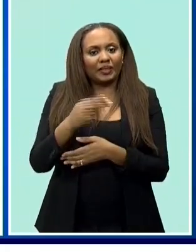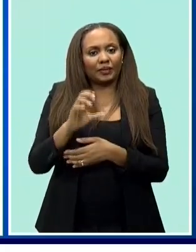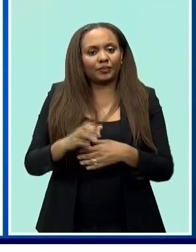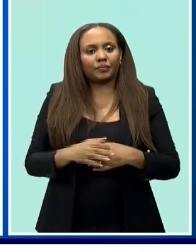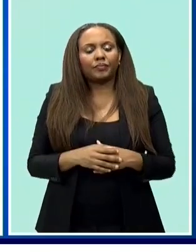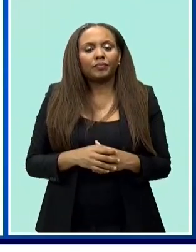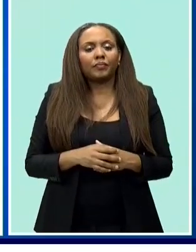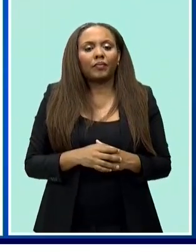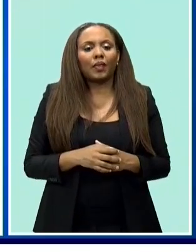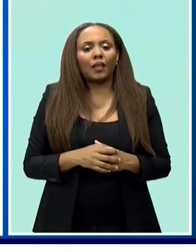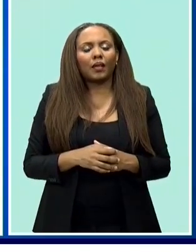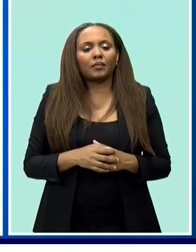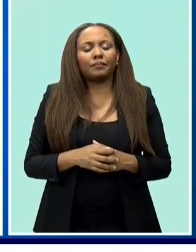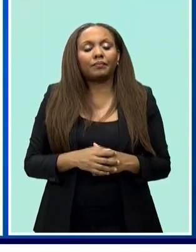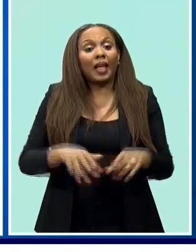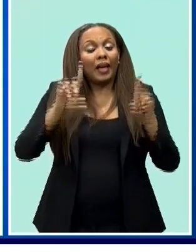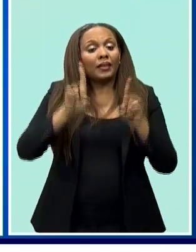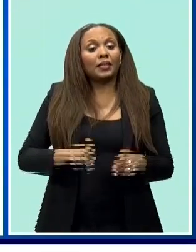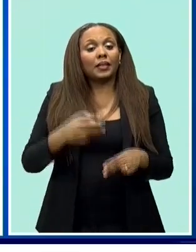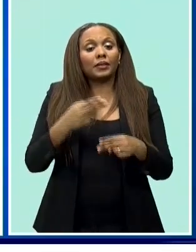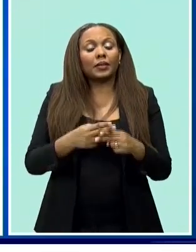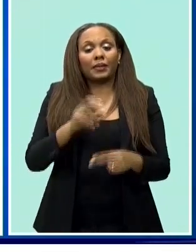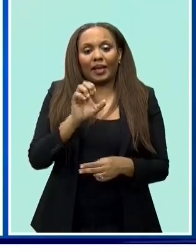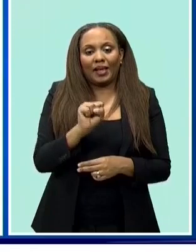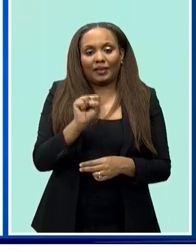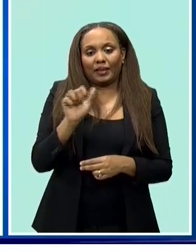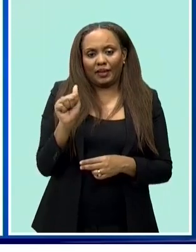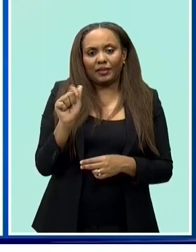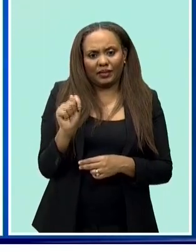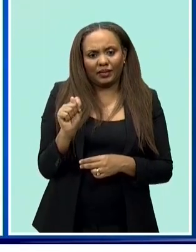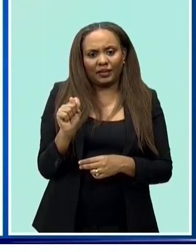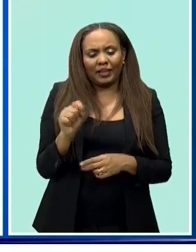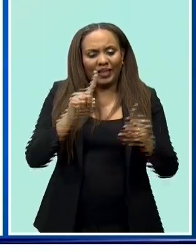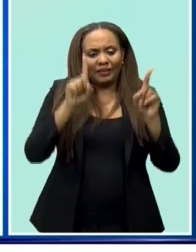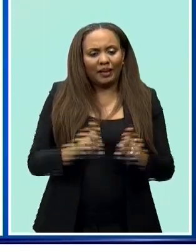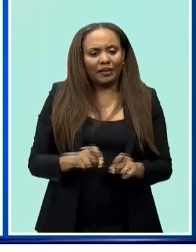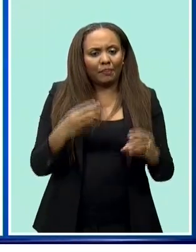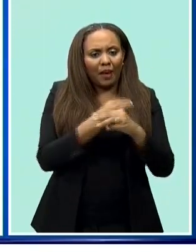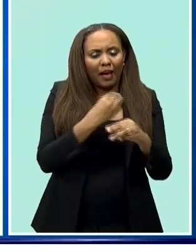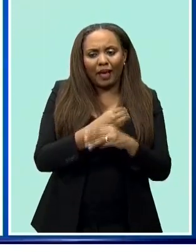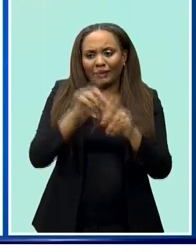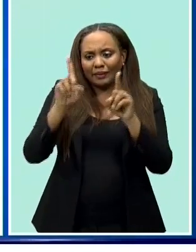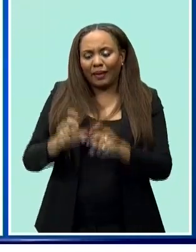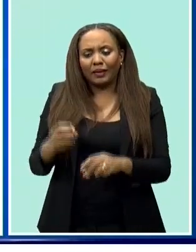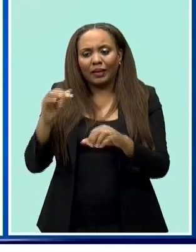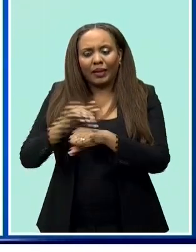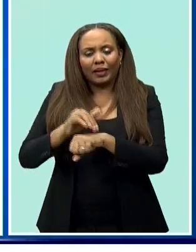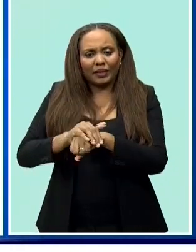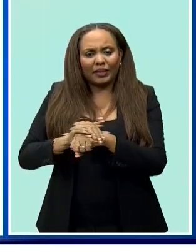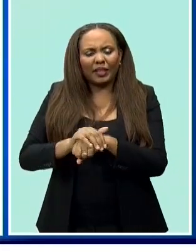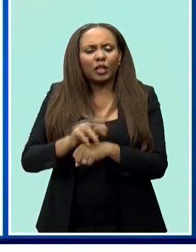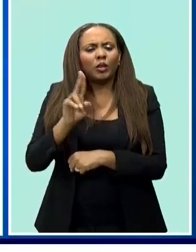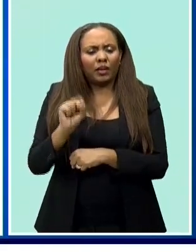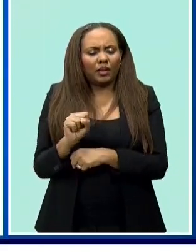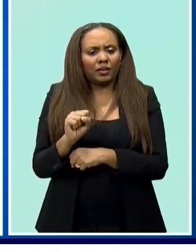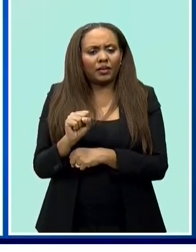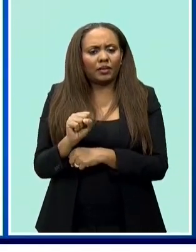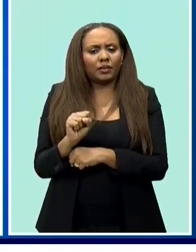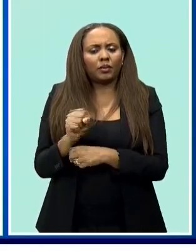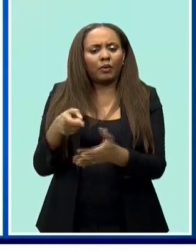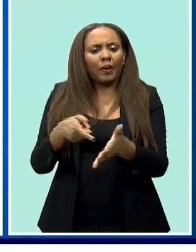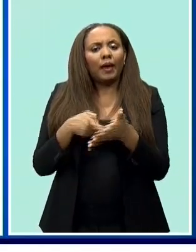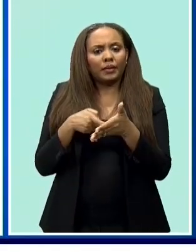exam is an exam which tests English and math, and it's a US exam required for students who are